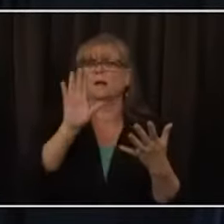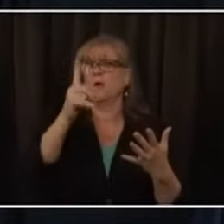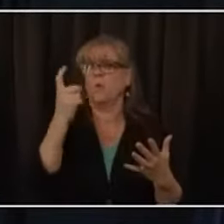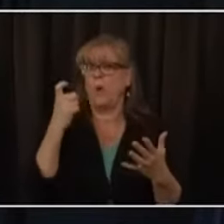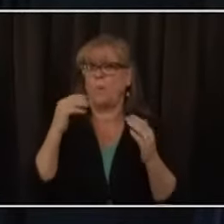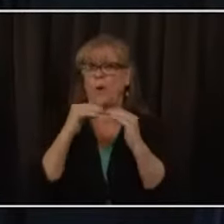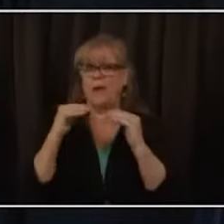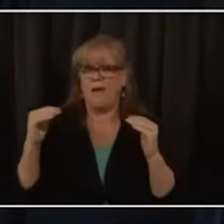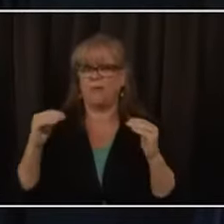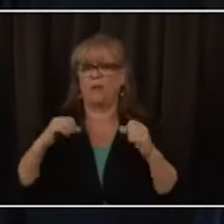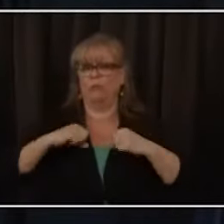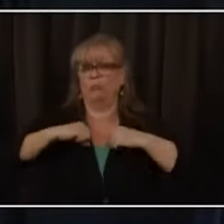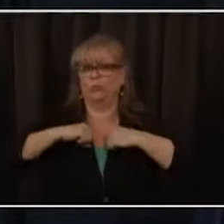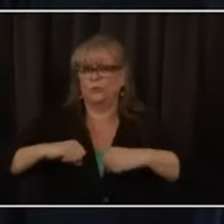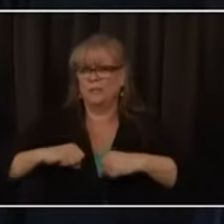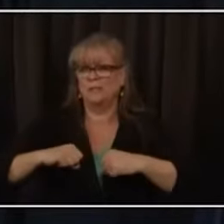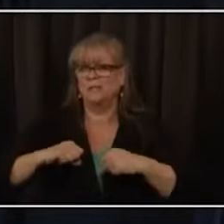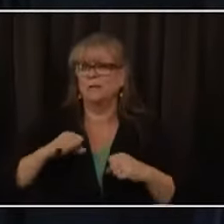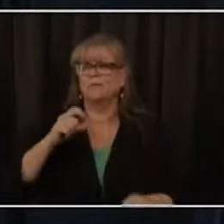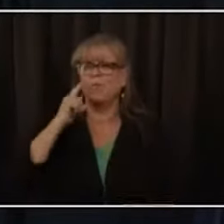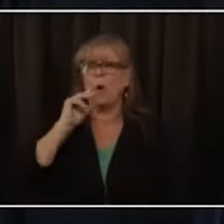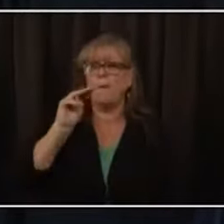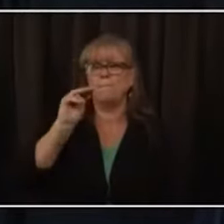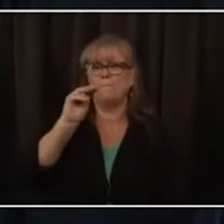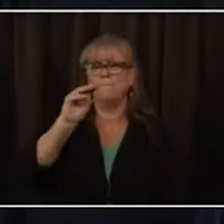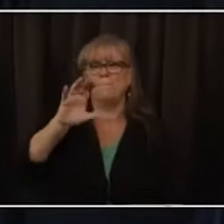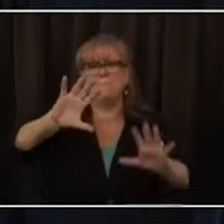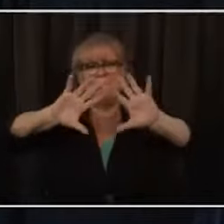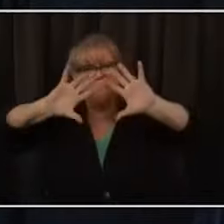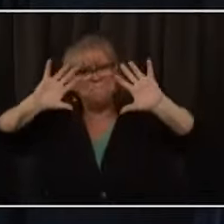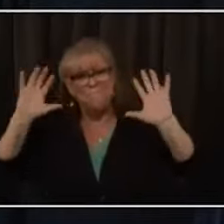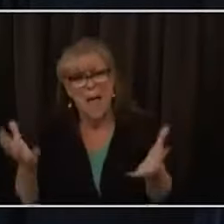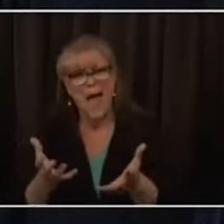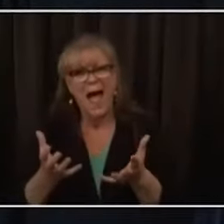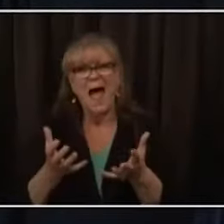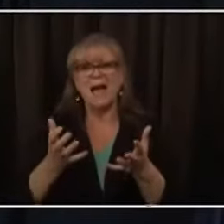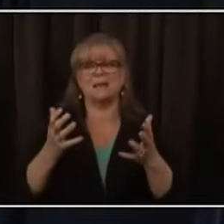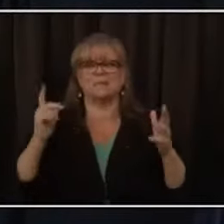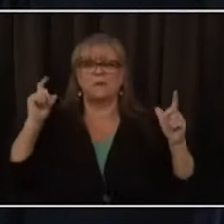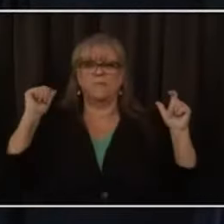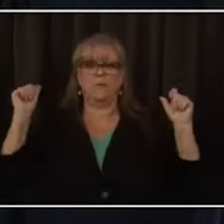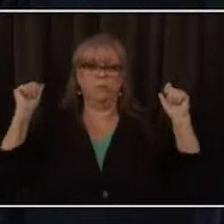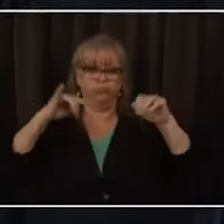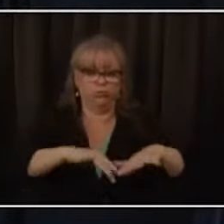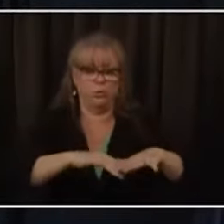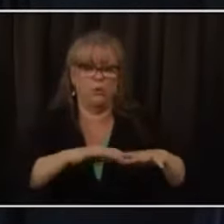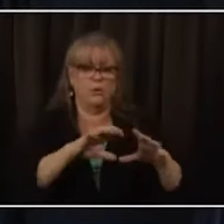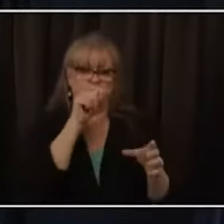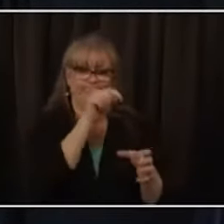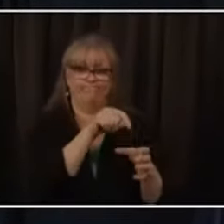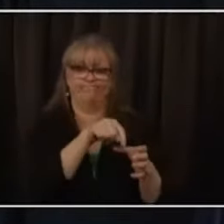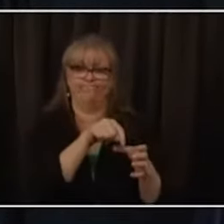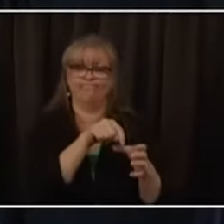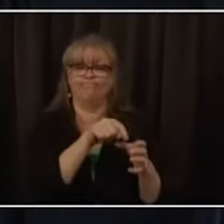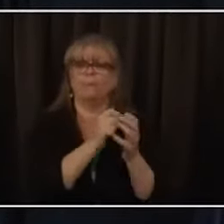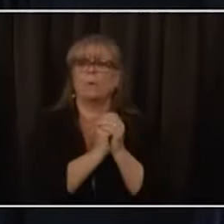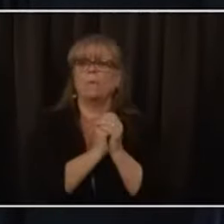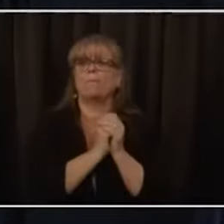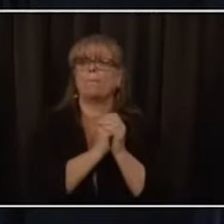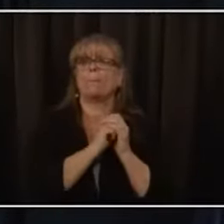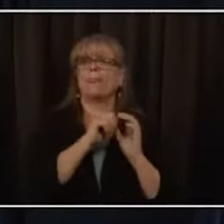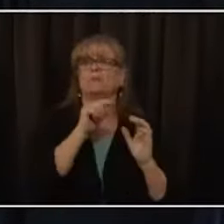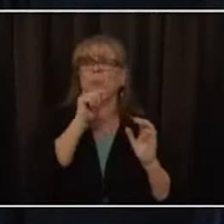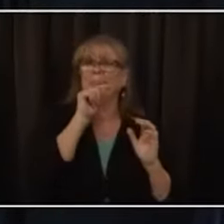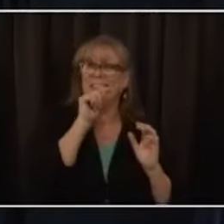address mass gatherings and other indoor high-risk settings. The state will also continue to push for individual behaviors